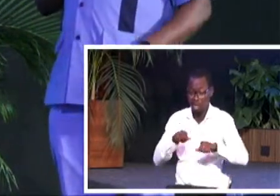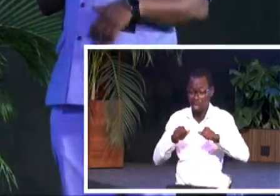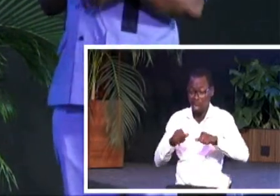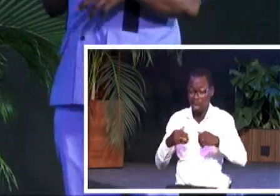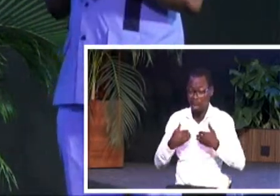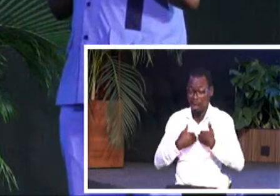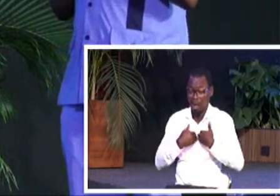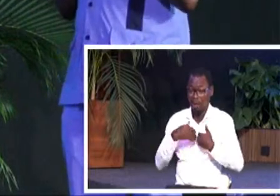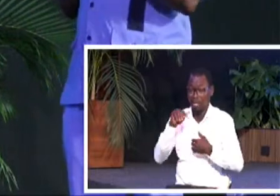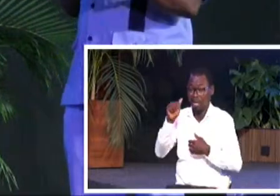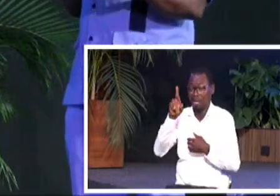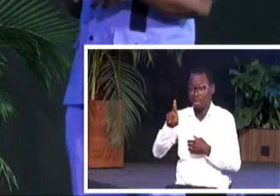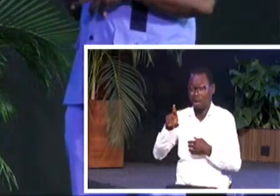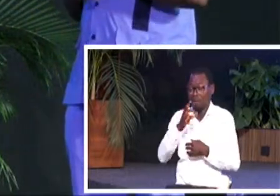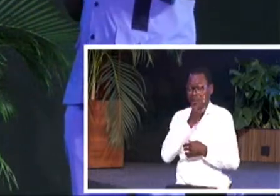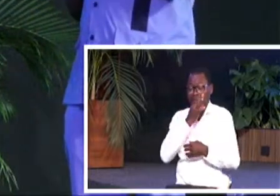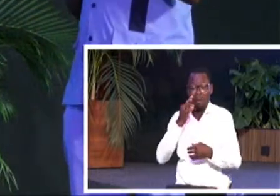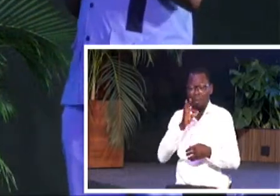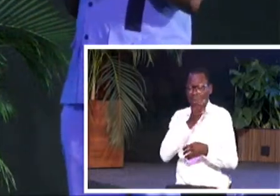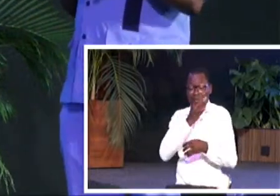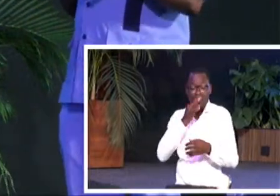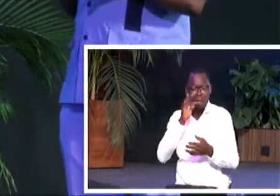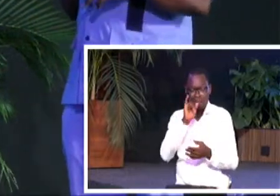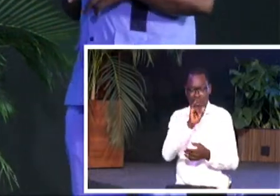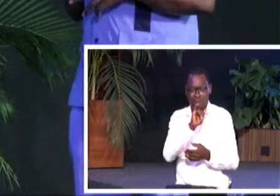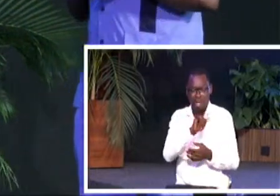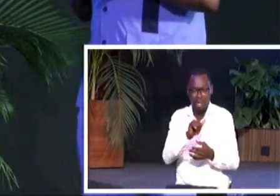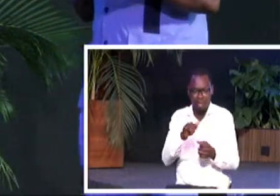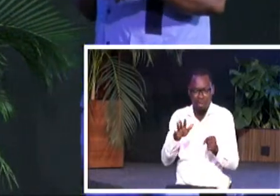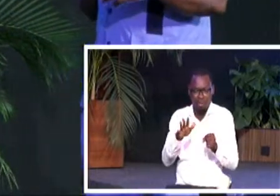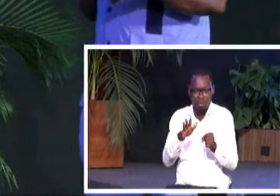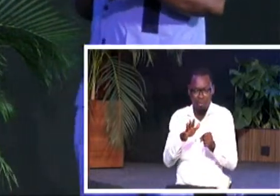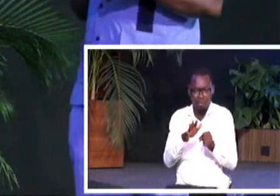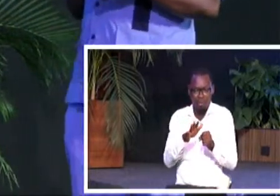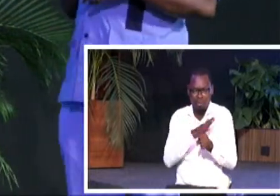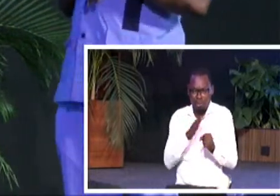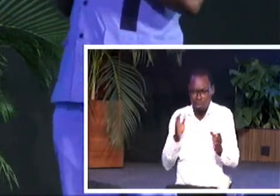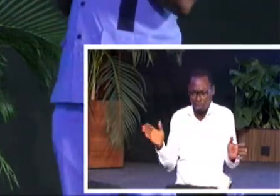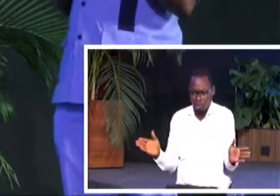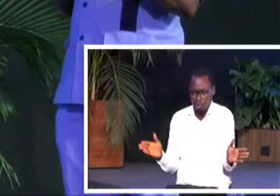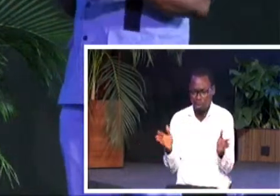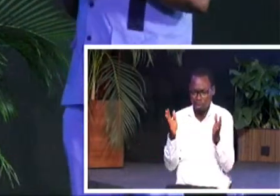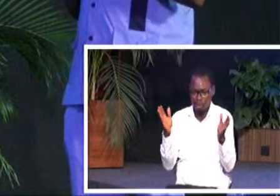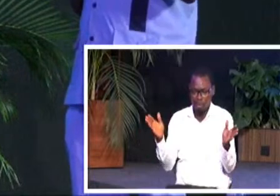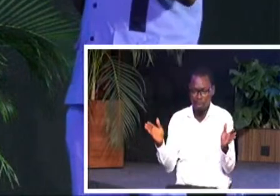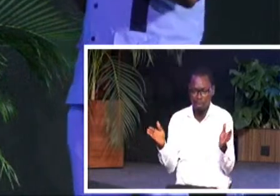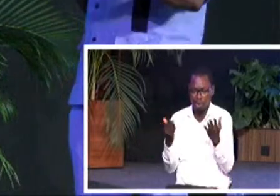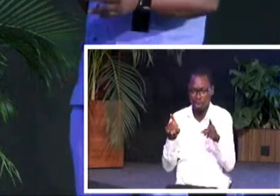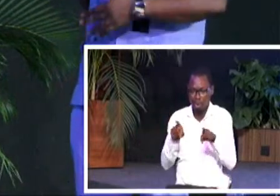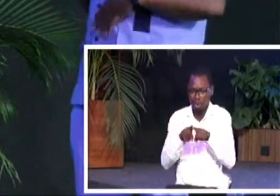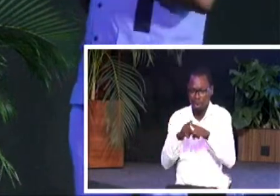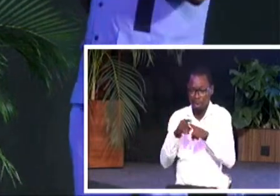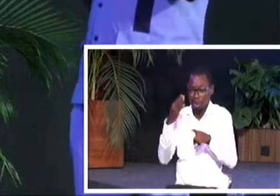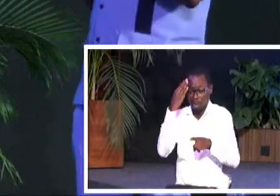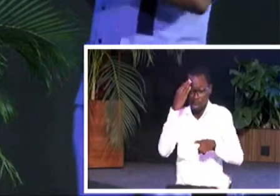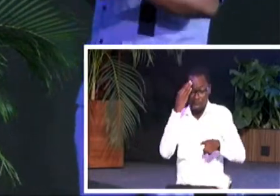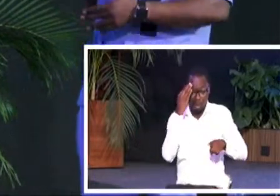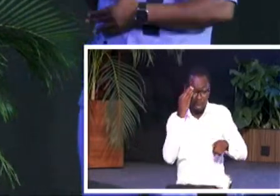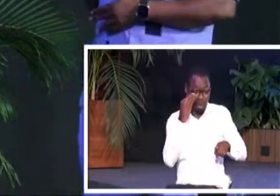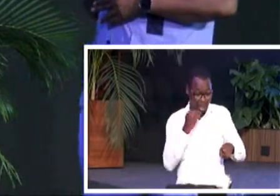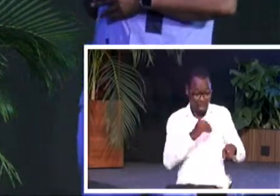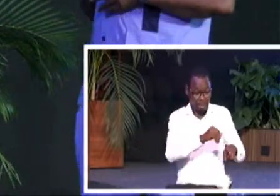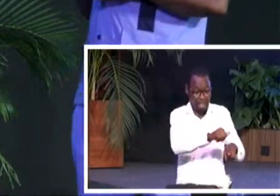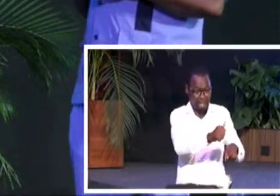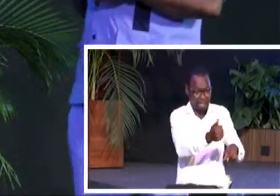right? So we can have a farm that is fully automated. So whilst you are sleeping, the machines are planting,